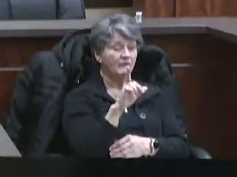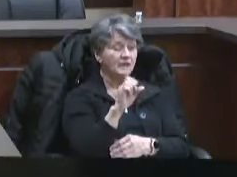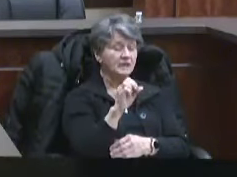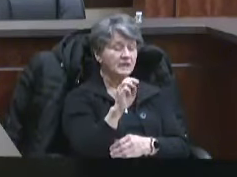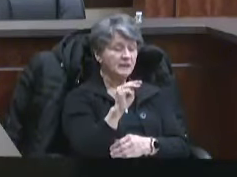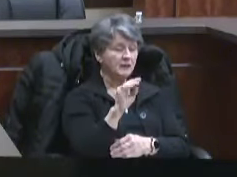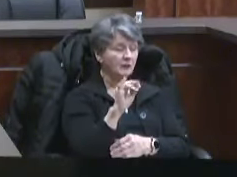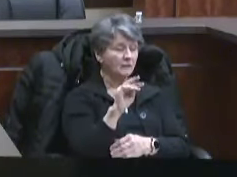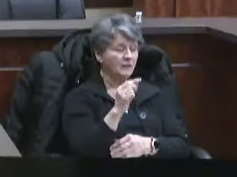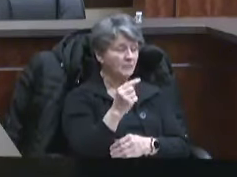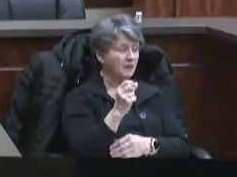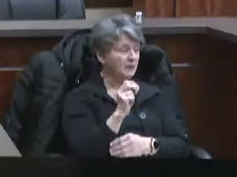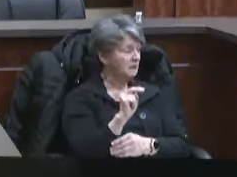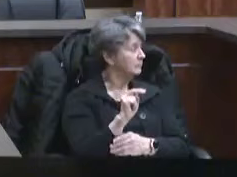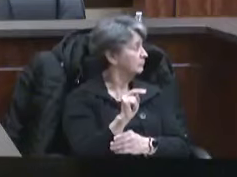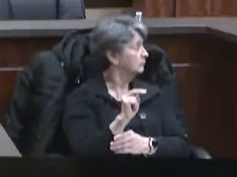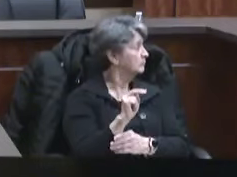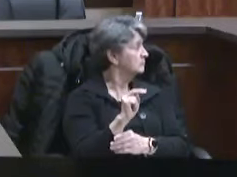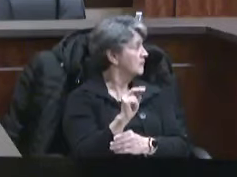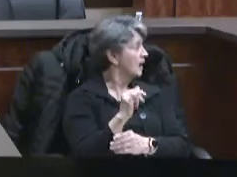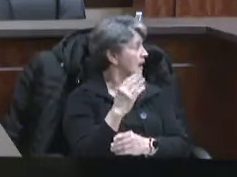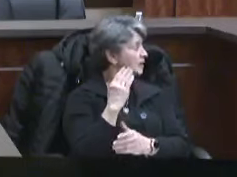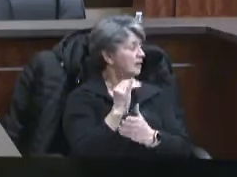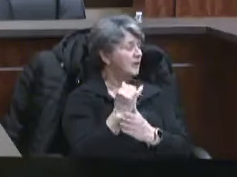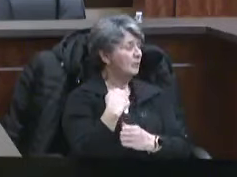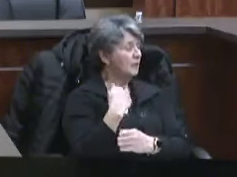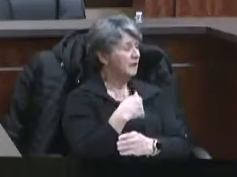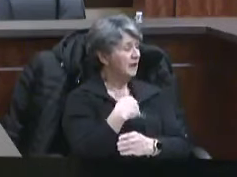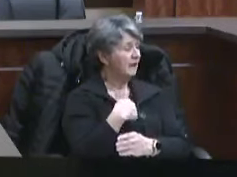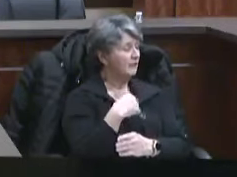League of City, COG coming in,